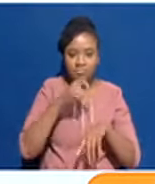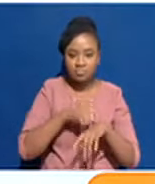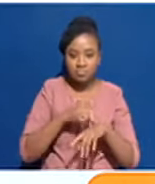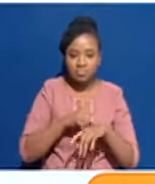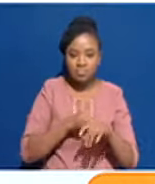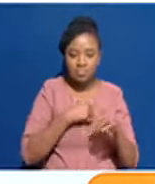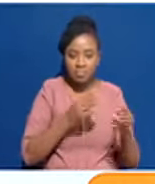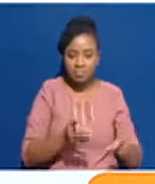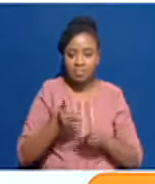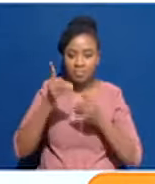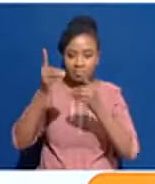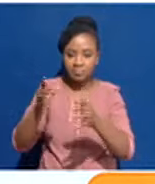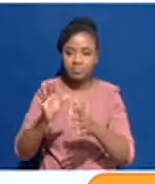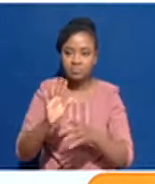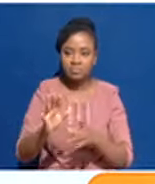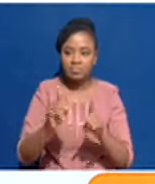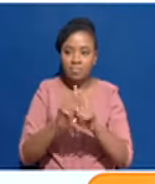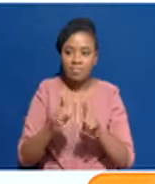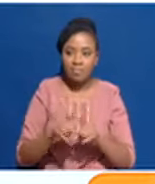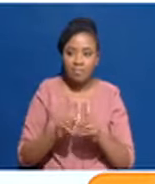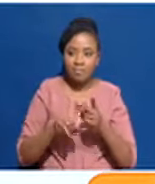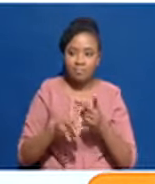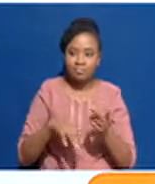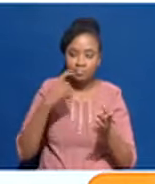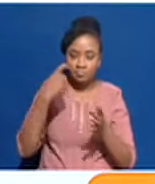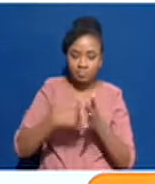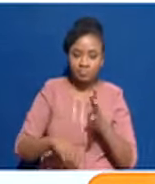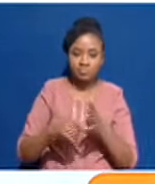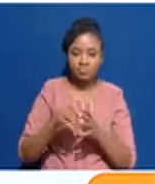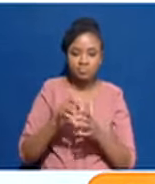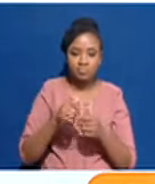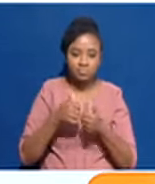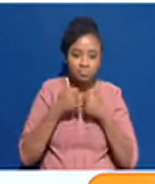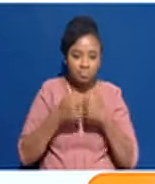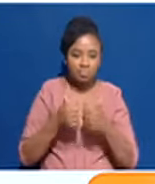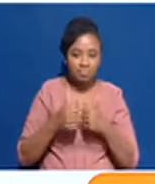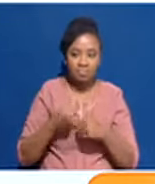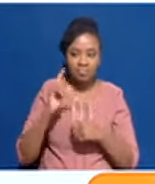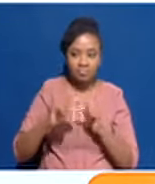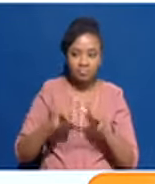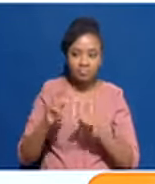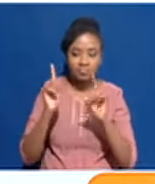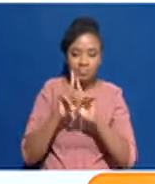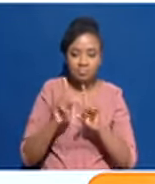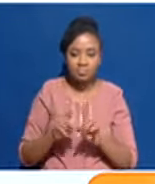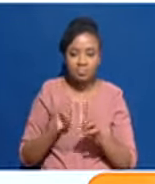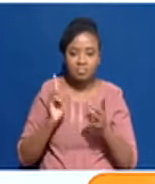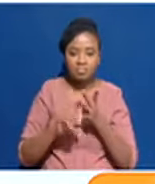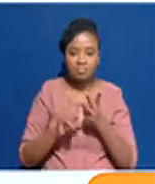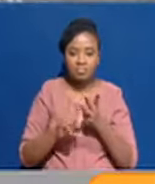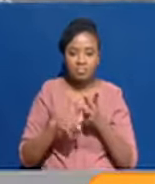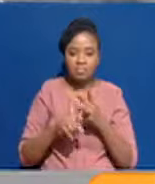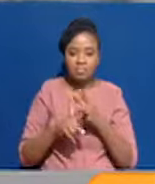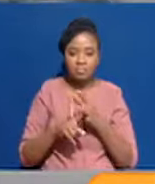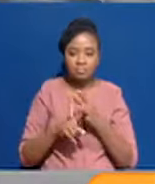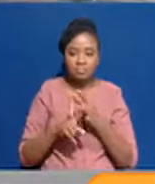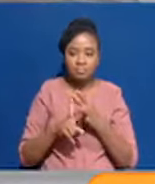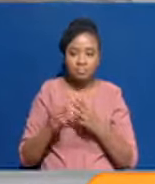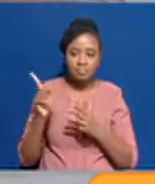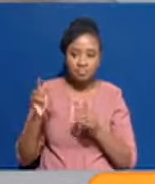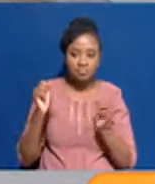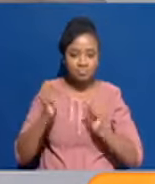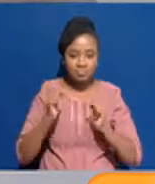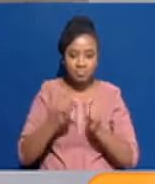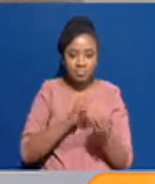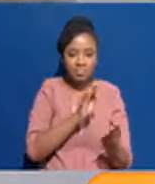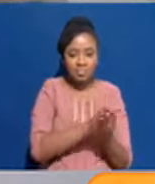we deliver to them. Number two is the pricing is quite affordable. Number three is the cooling. We